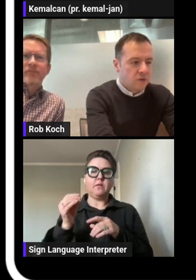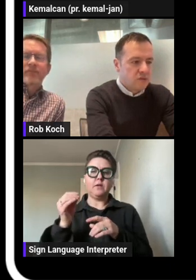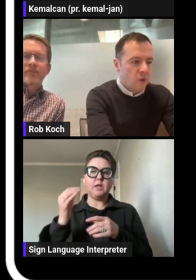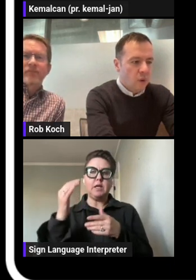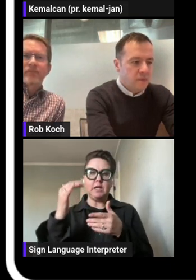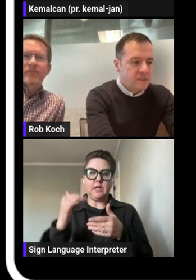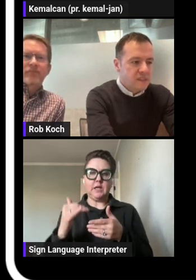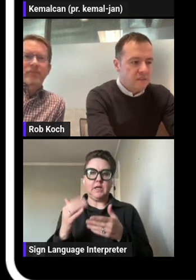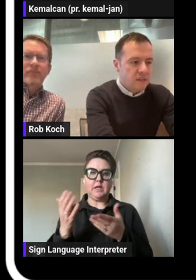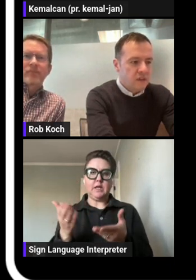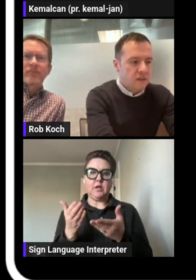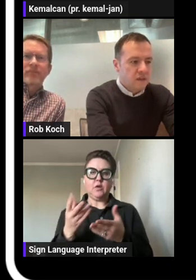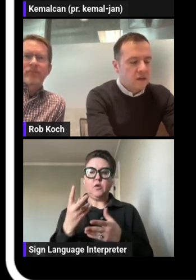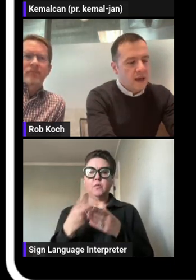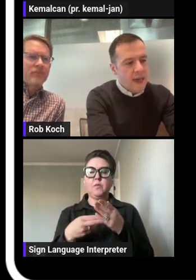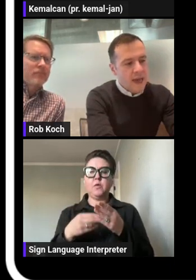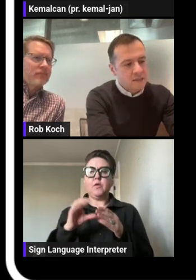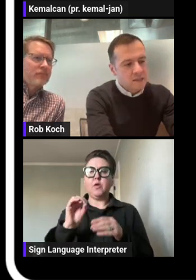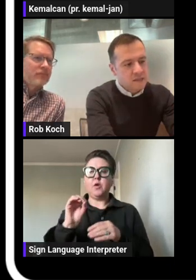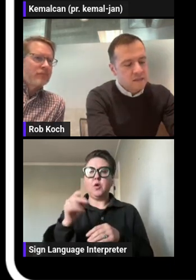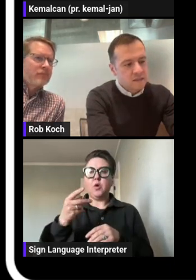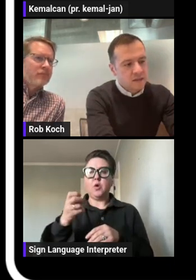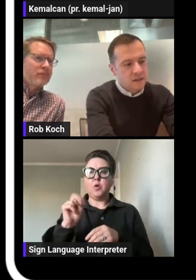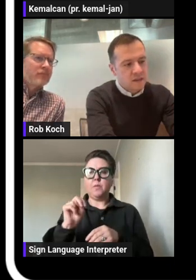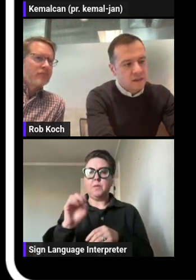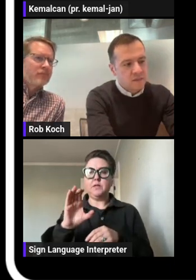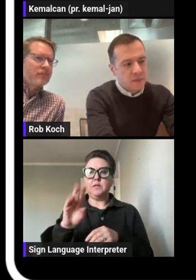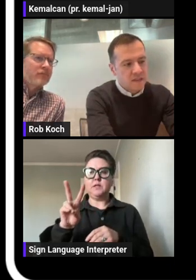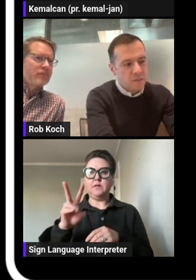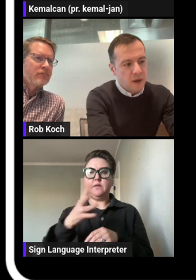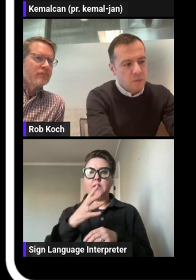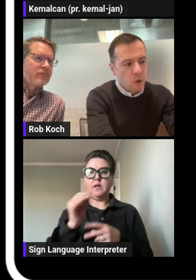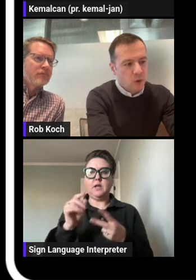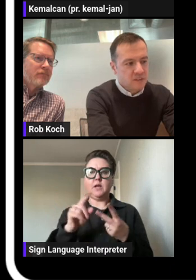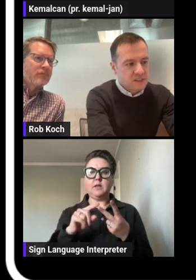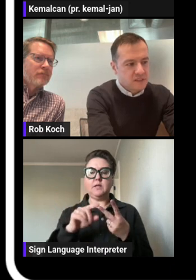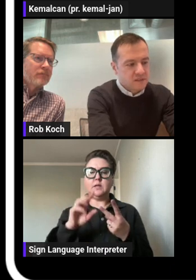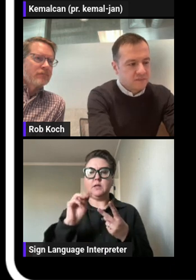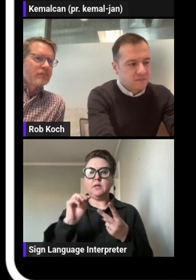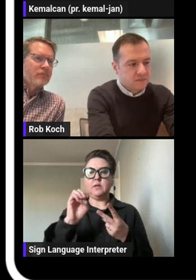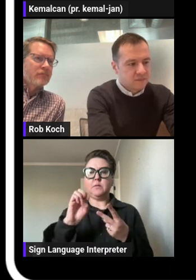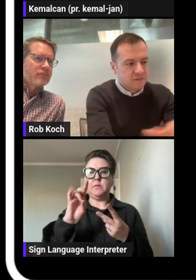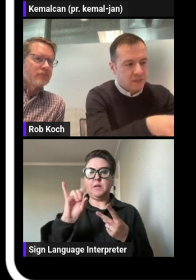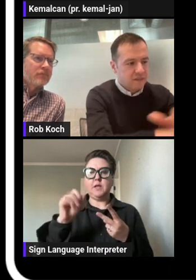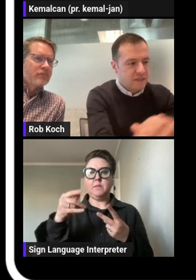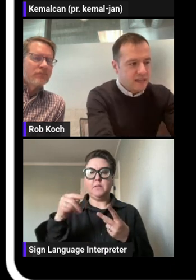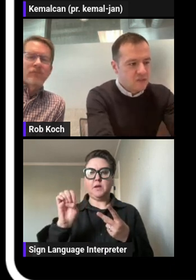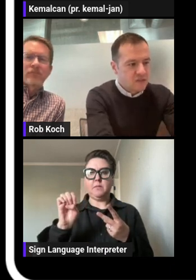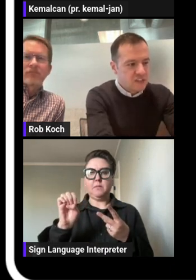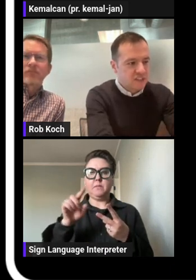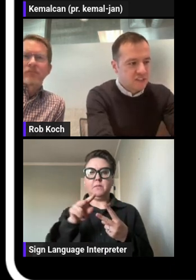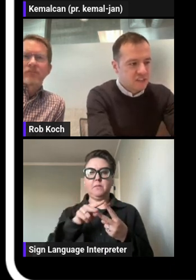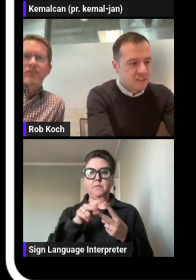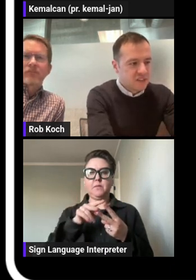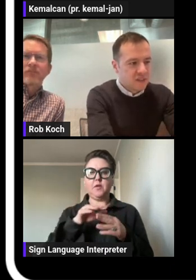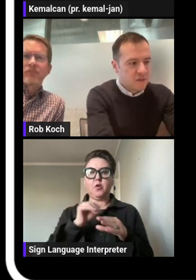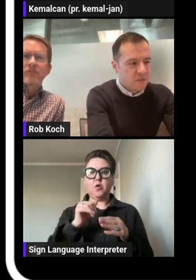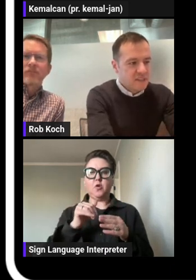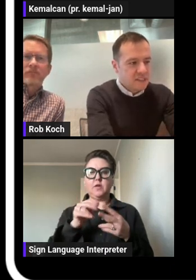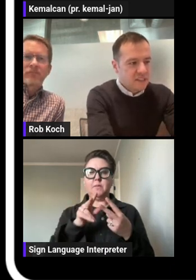Here, both OpenCV and MediaPipe code is like next to each